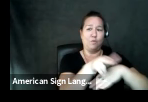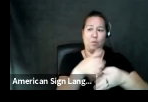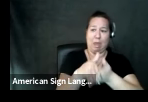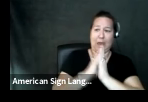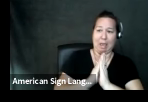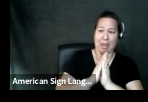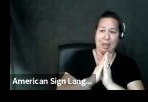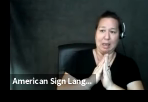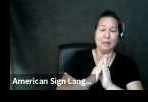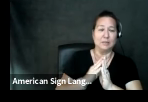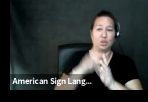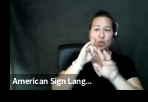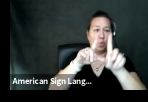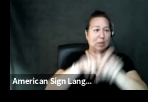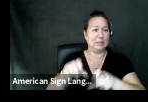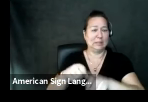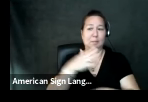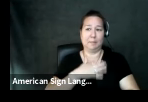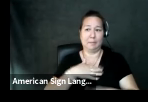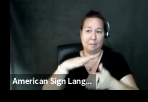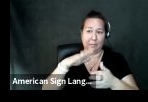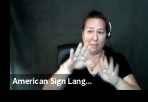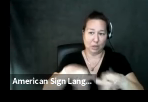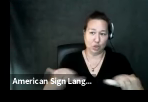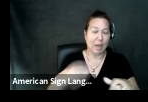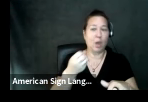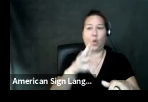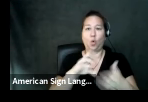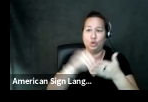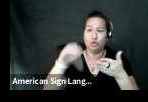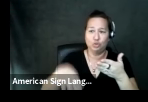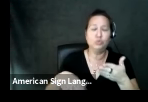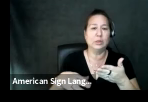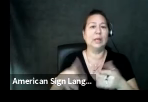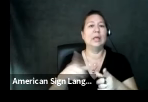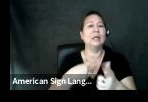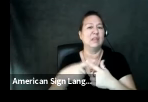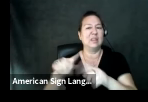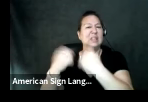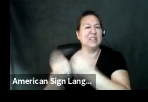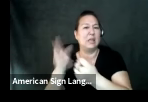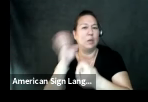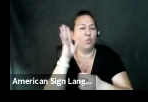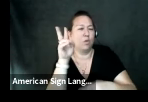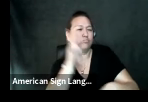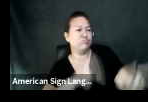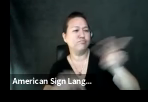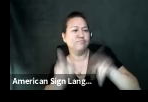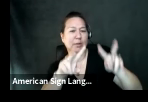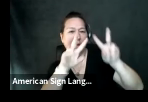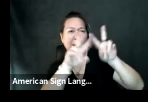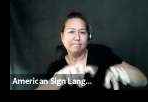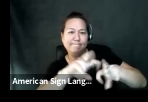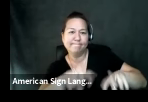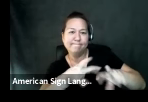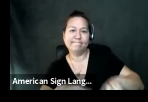discuss the reason behind the referral, the student's strengths, their needs, and review current interventions